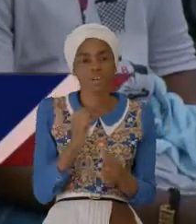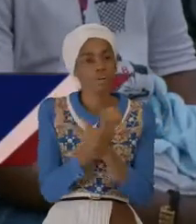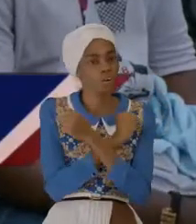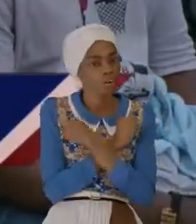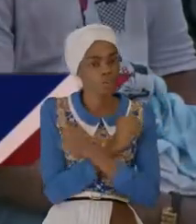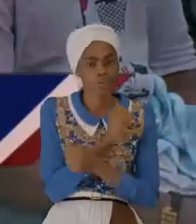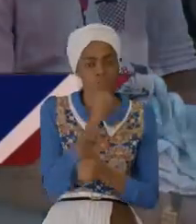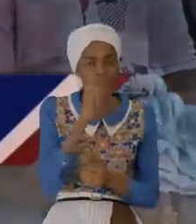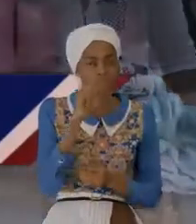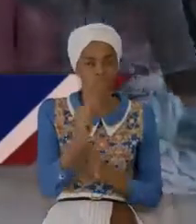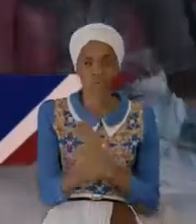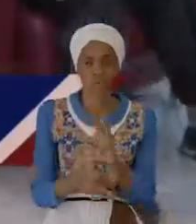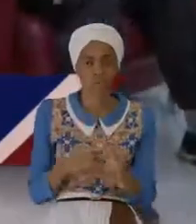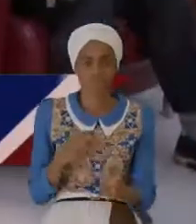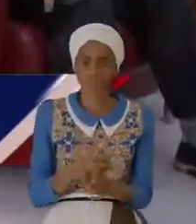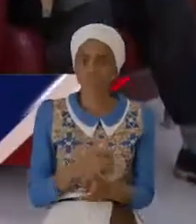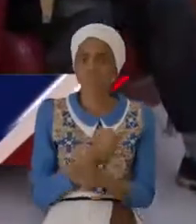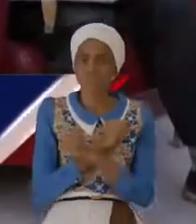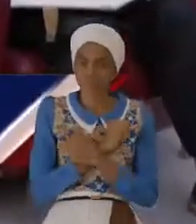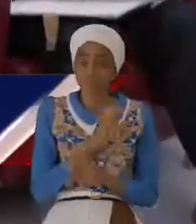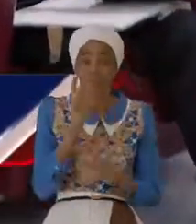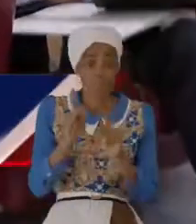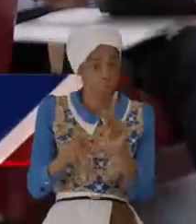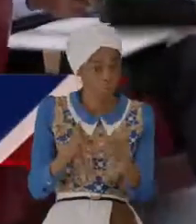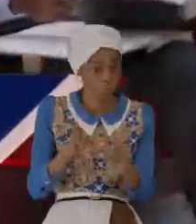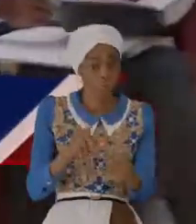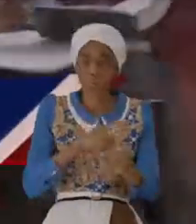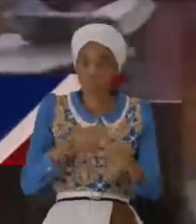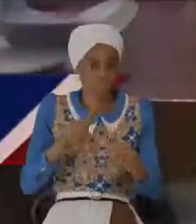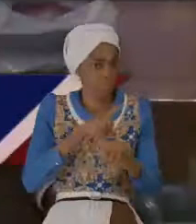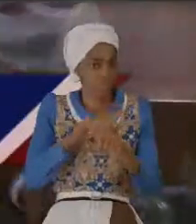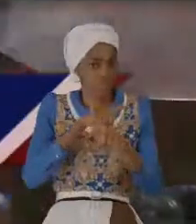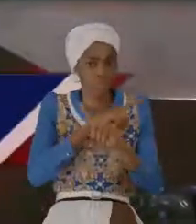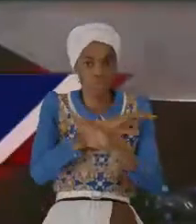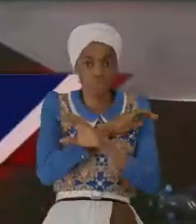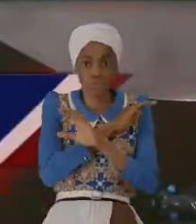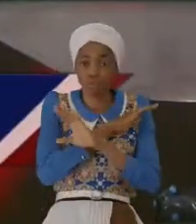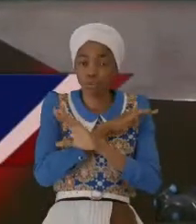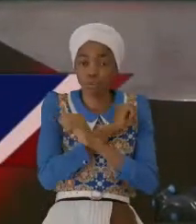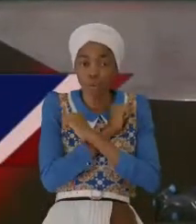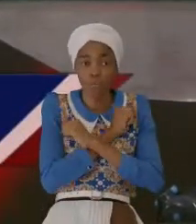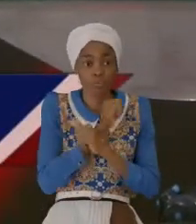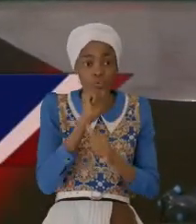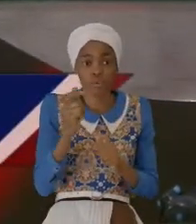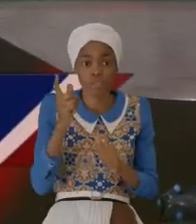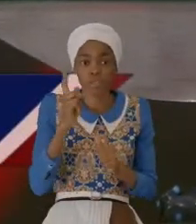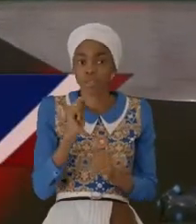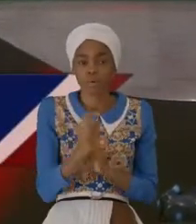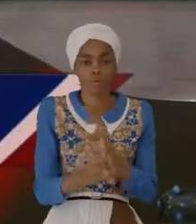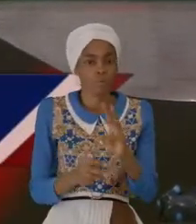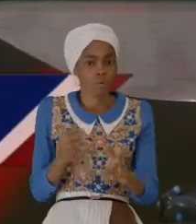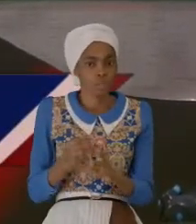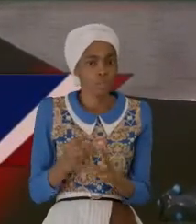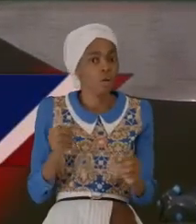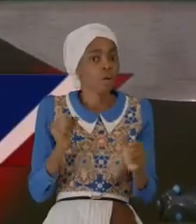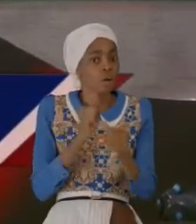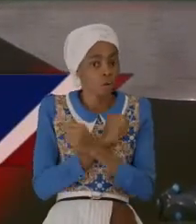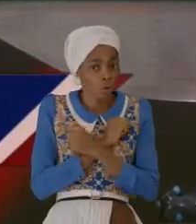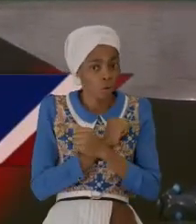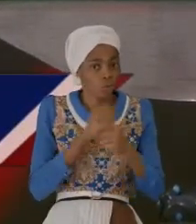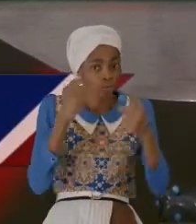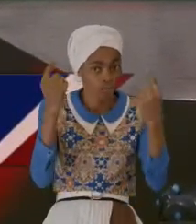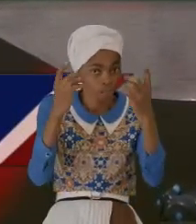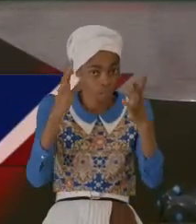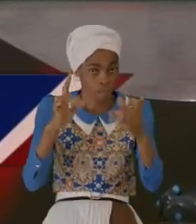the world love the people love not the world love the Sinners for their salvation to